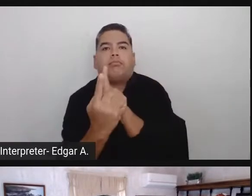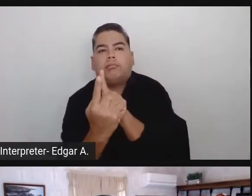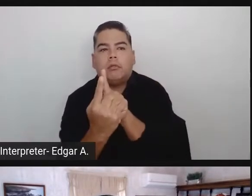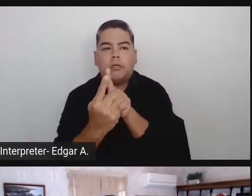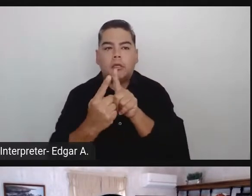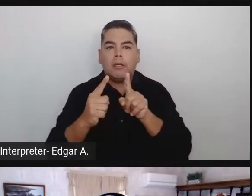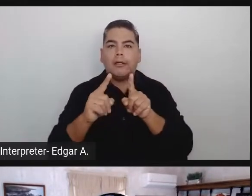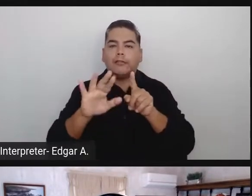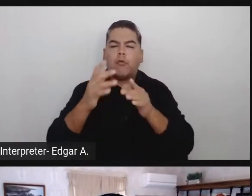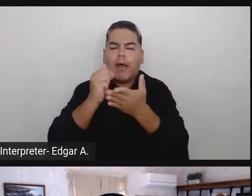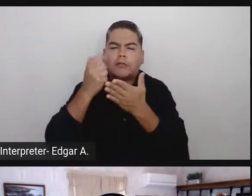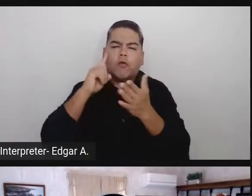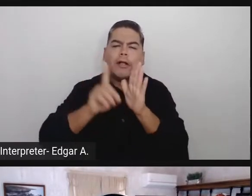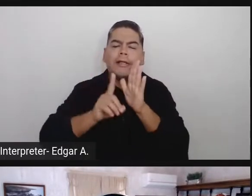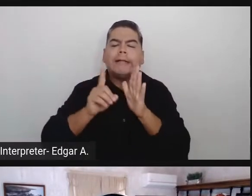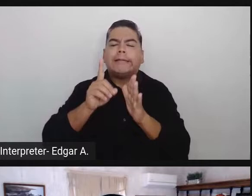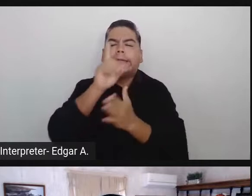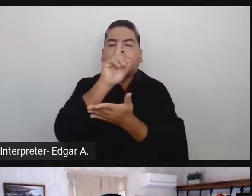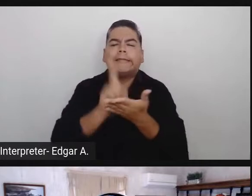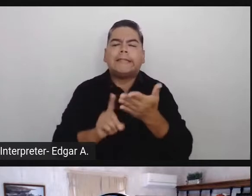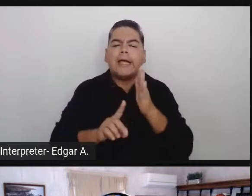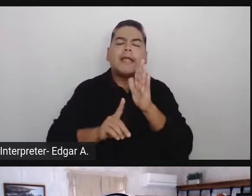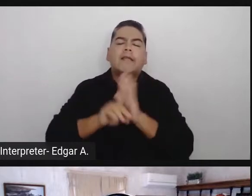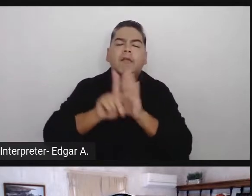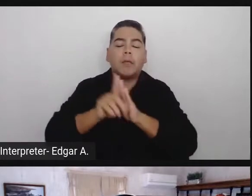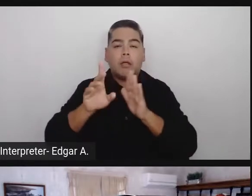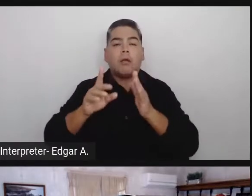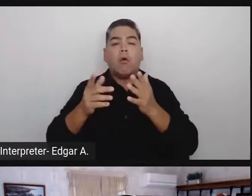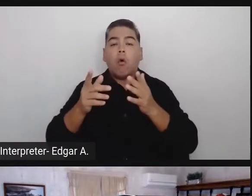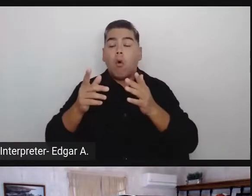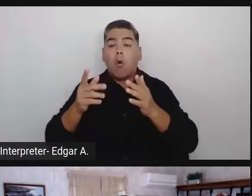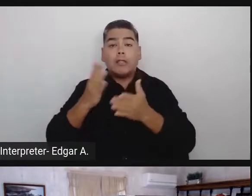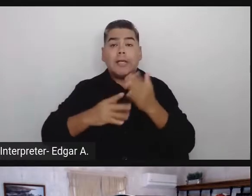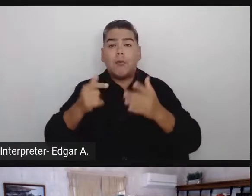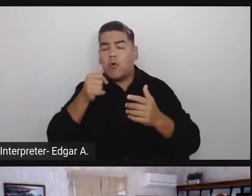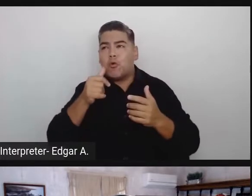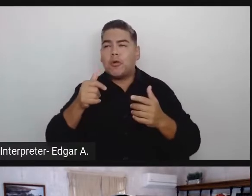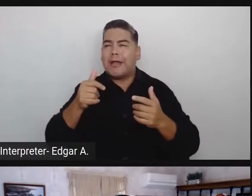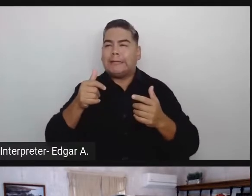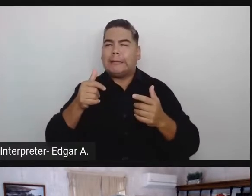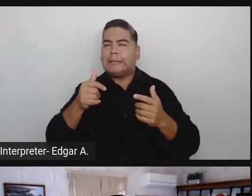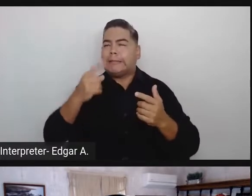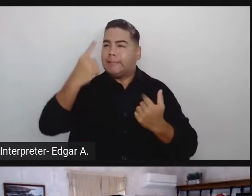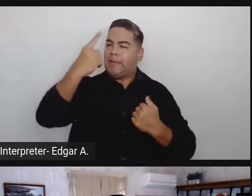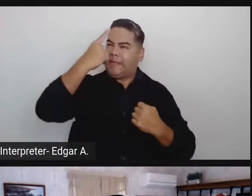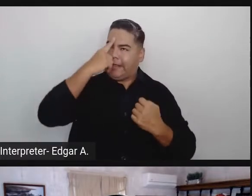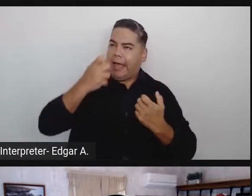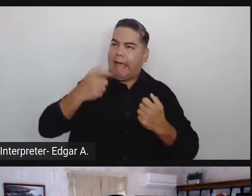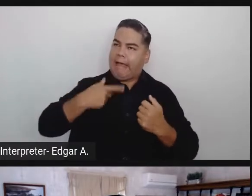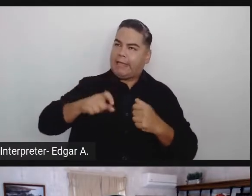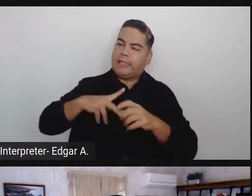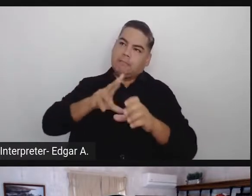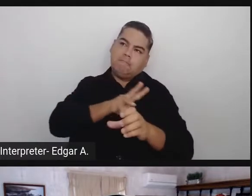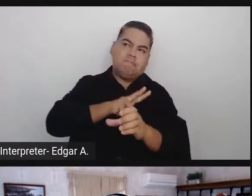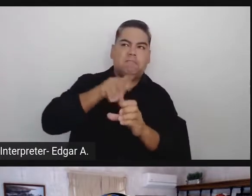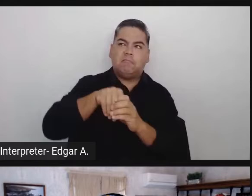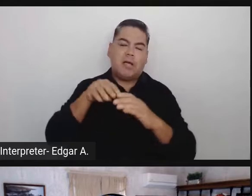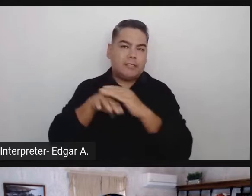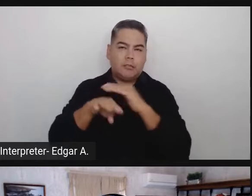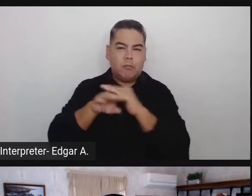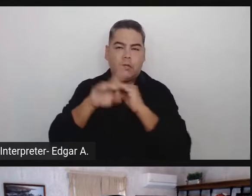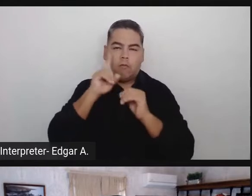design, development, or other services who are not already on board with building an accessibility-friendly